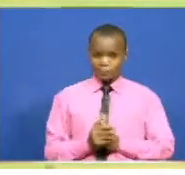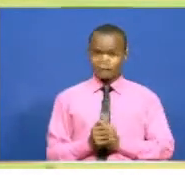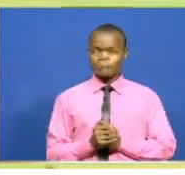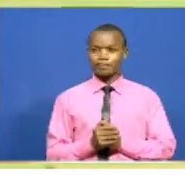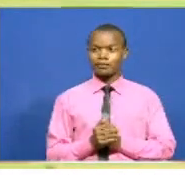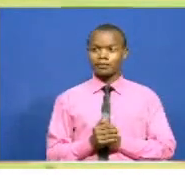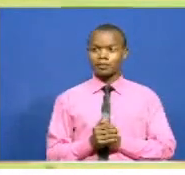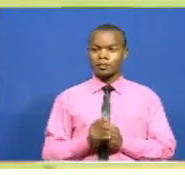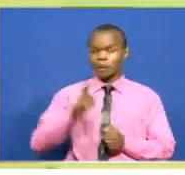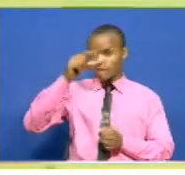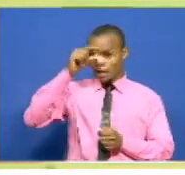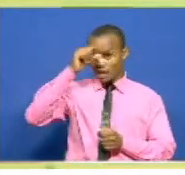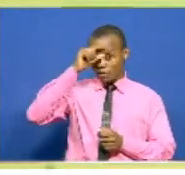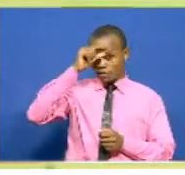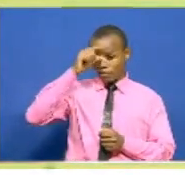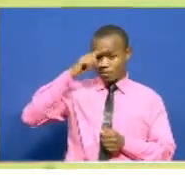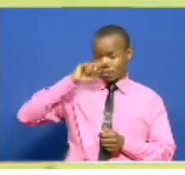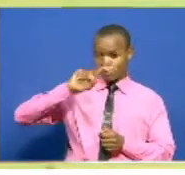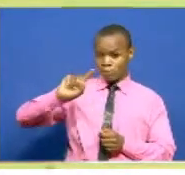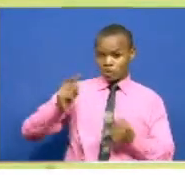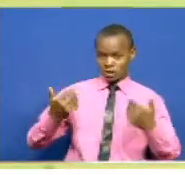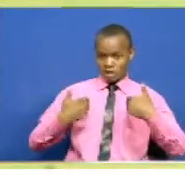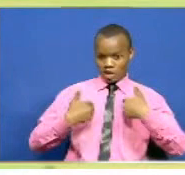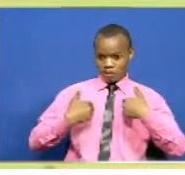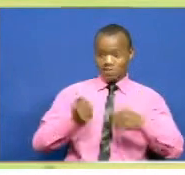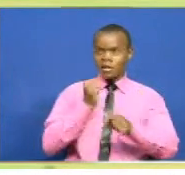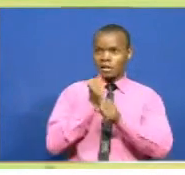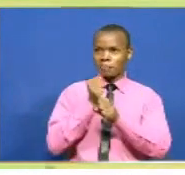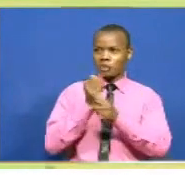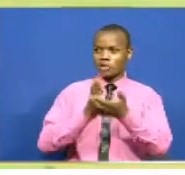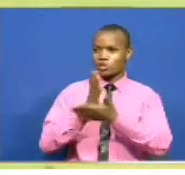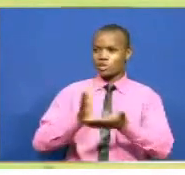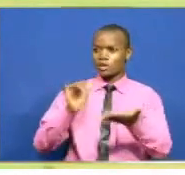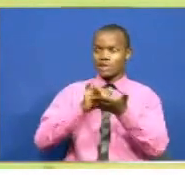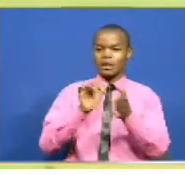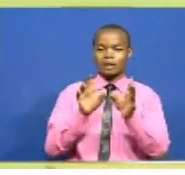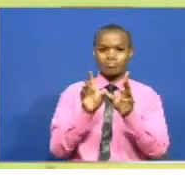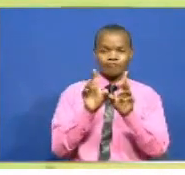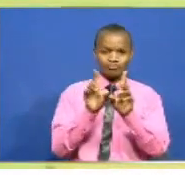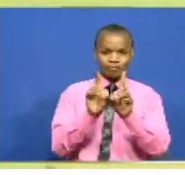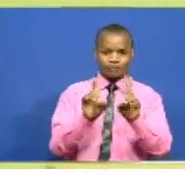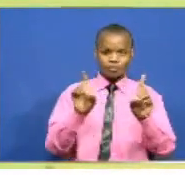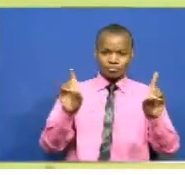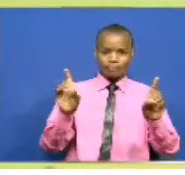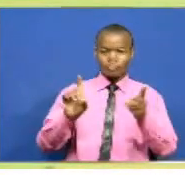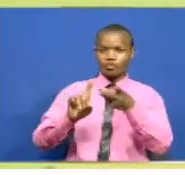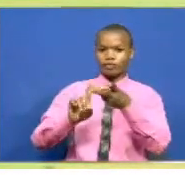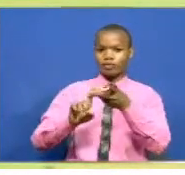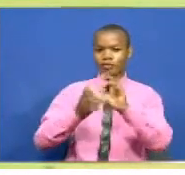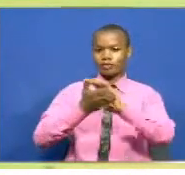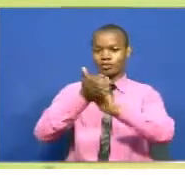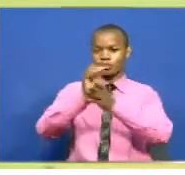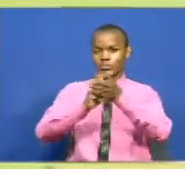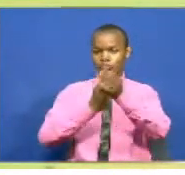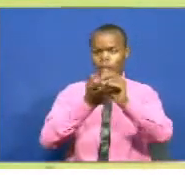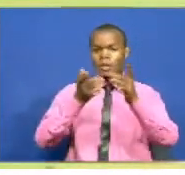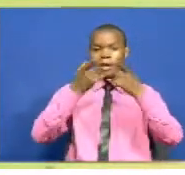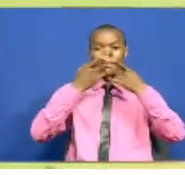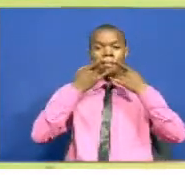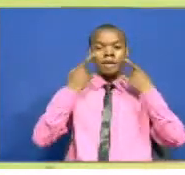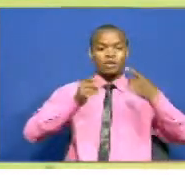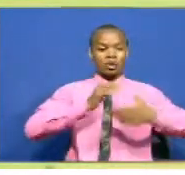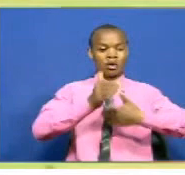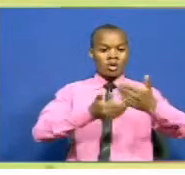the government policies that we put in place to ensure that you know, social distancing, washing hands, wearing masks, all those things are taken